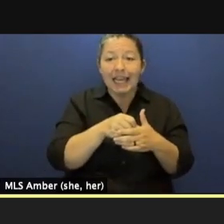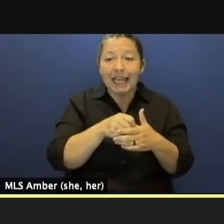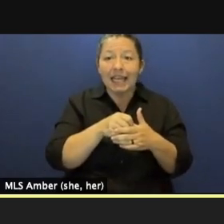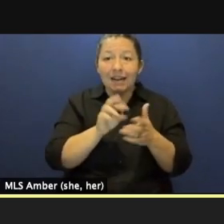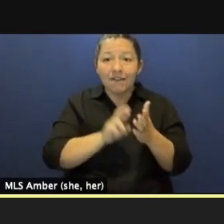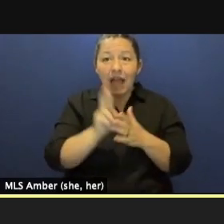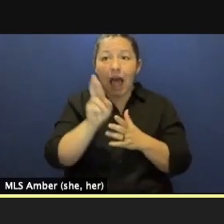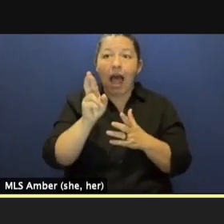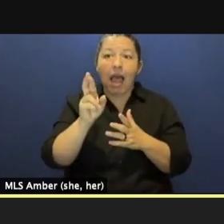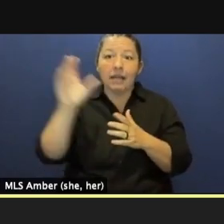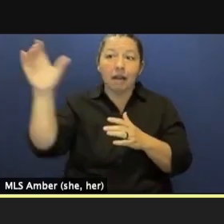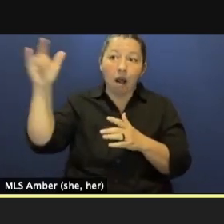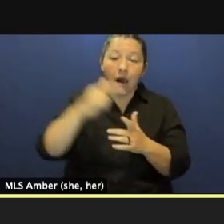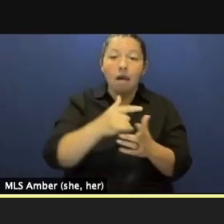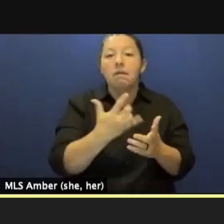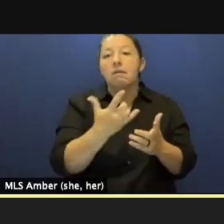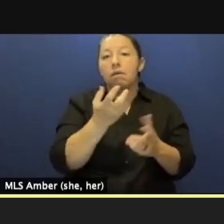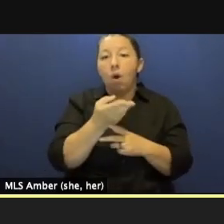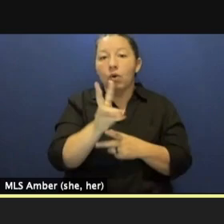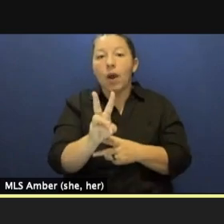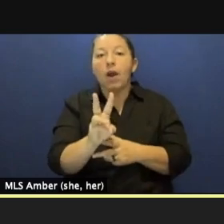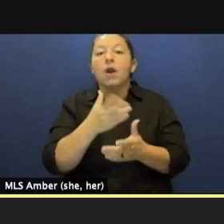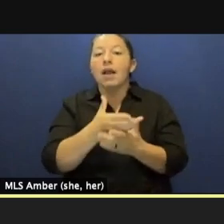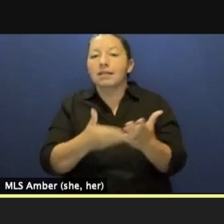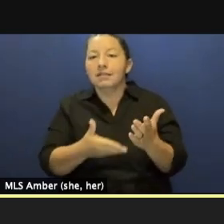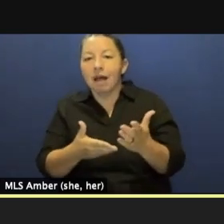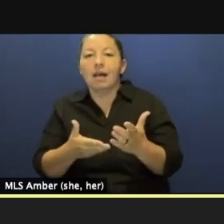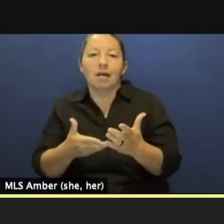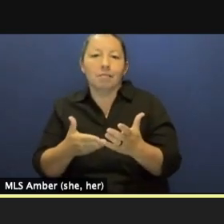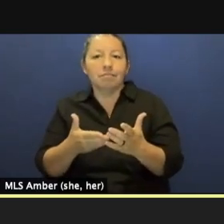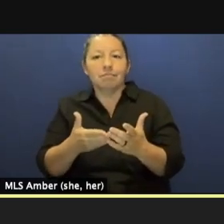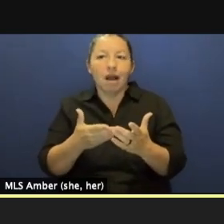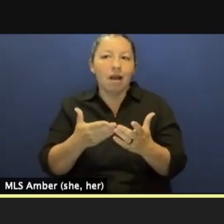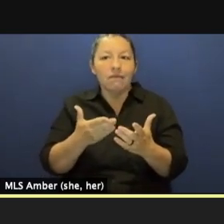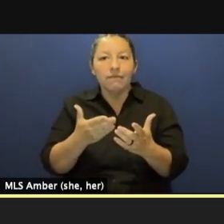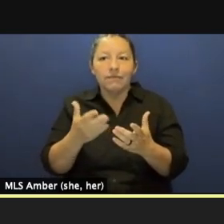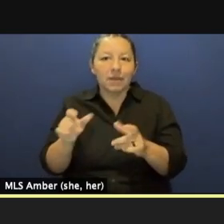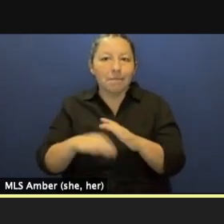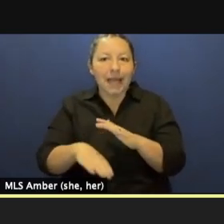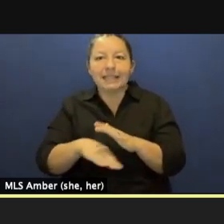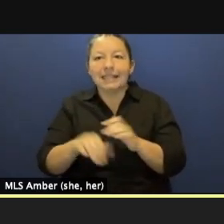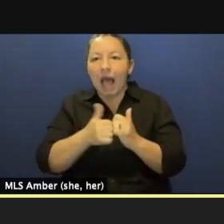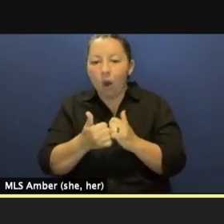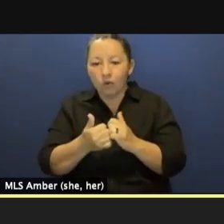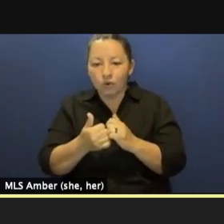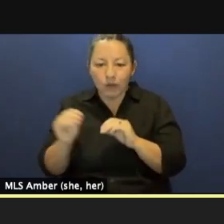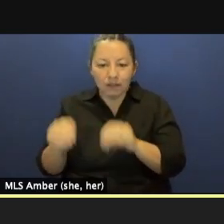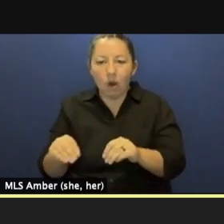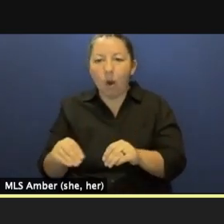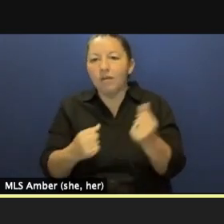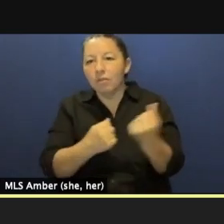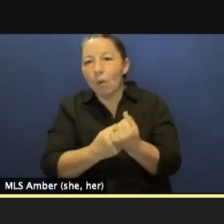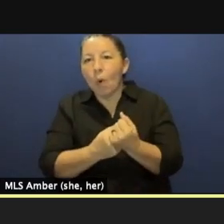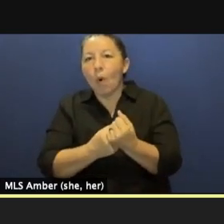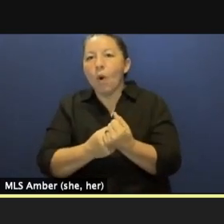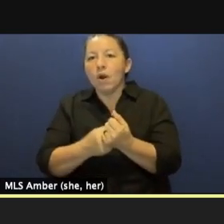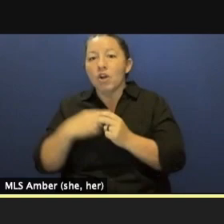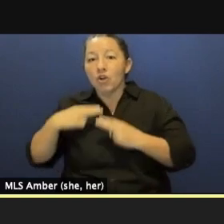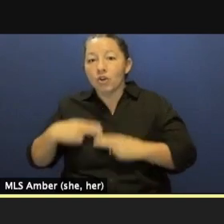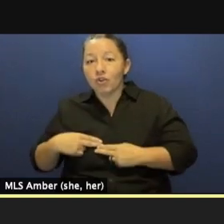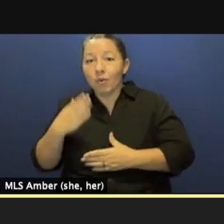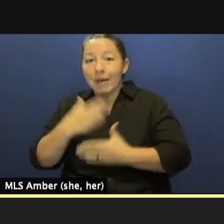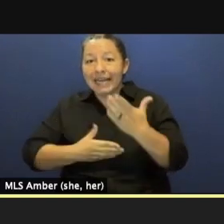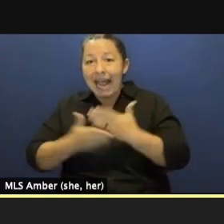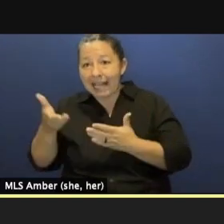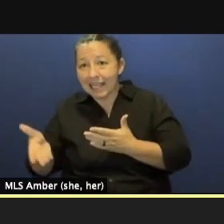have to insert, install, support humans holding, have hands here, but don't put hands there. So we're really getting quite